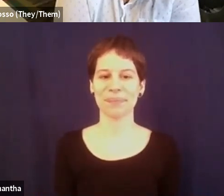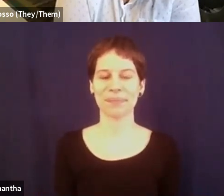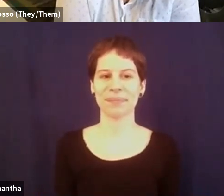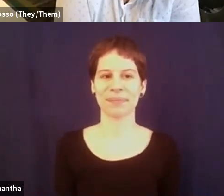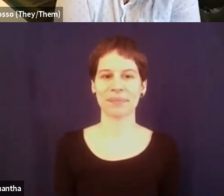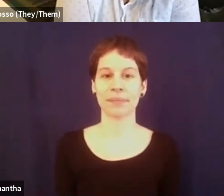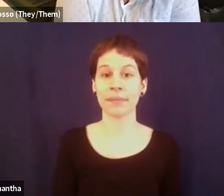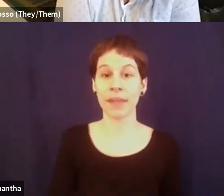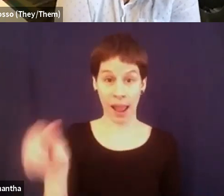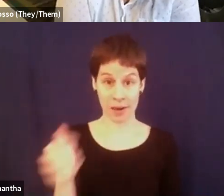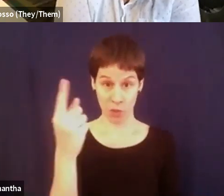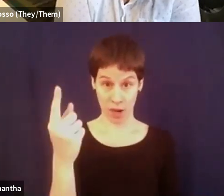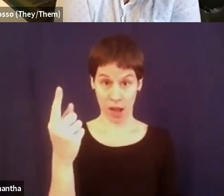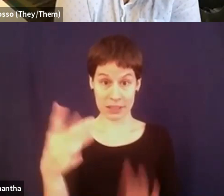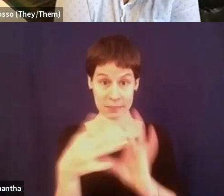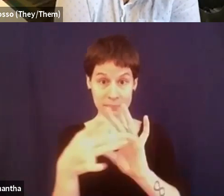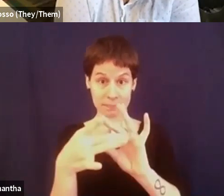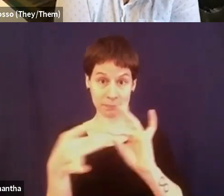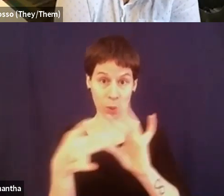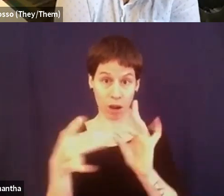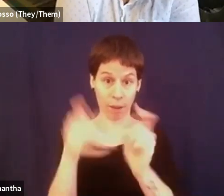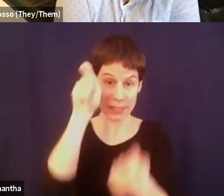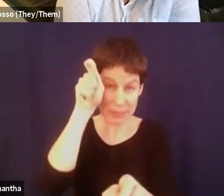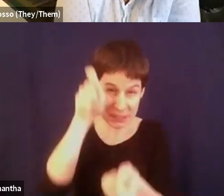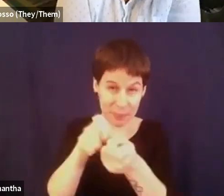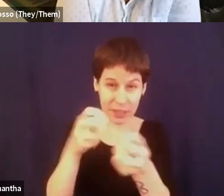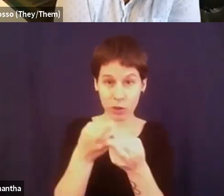Anyone else with a specific resource they wanted to call out?